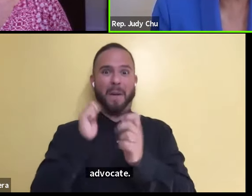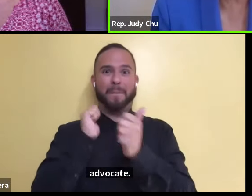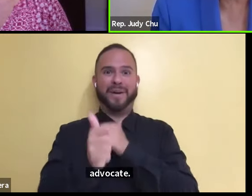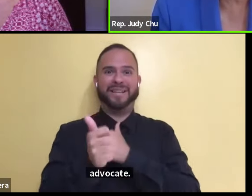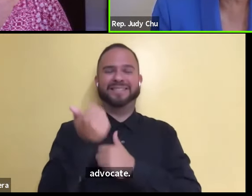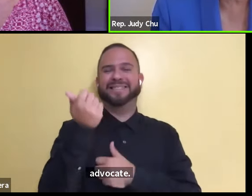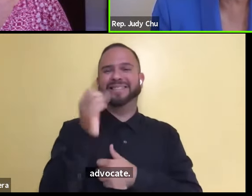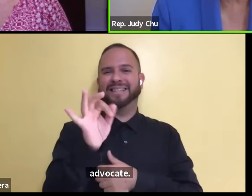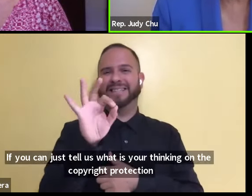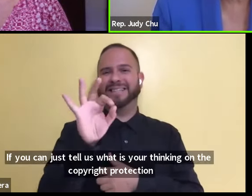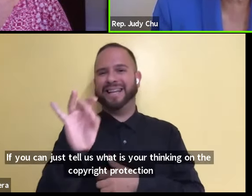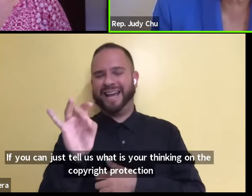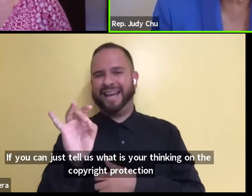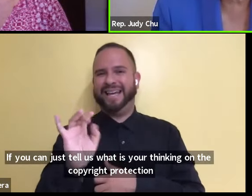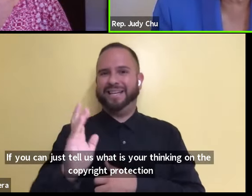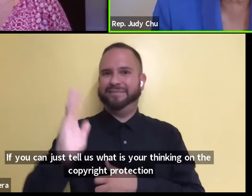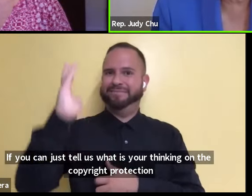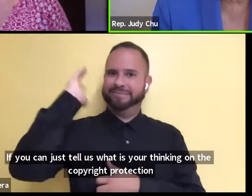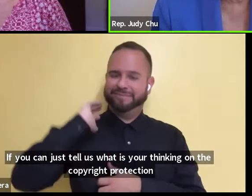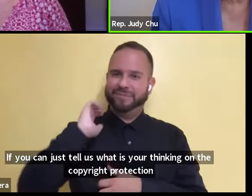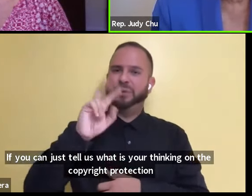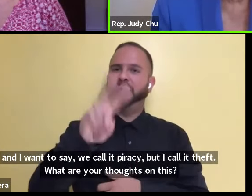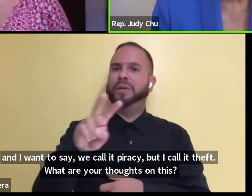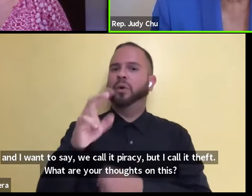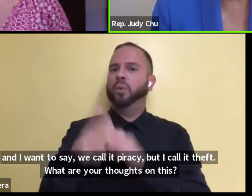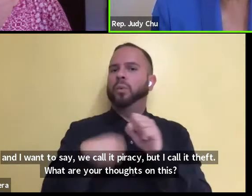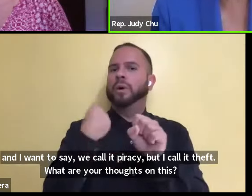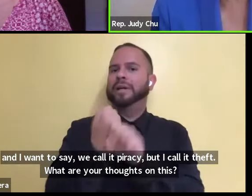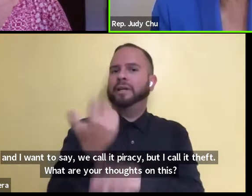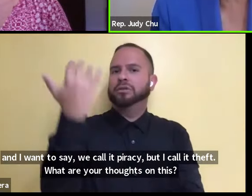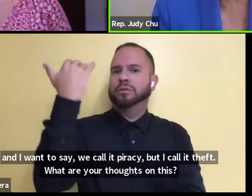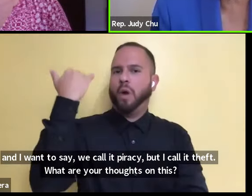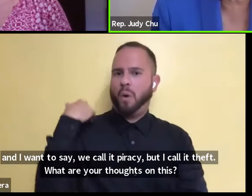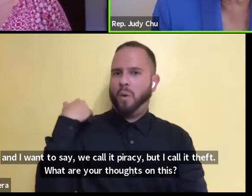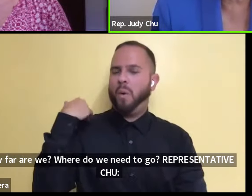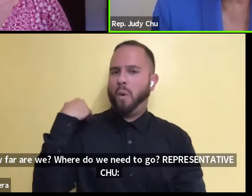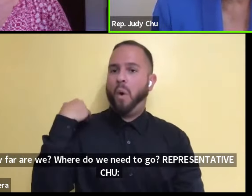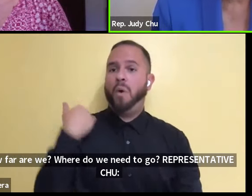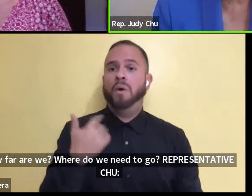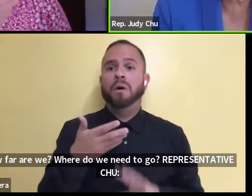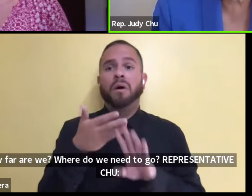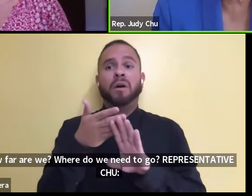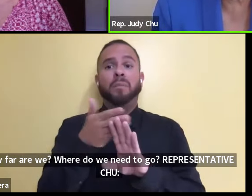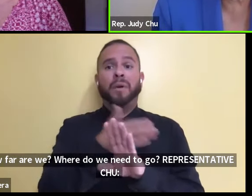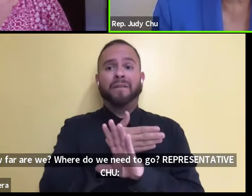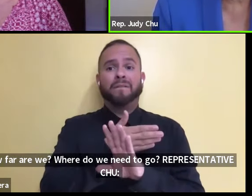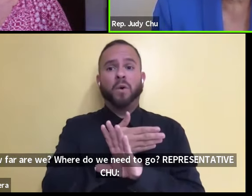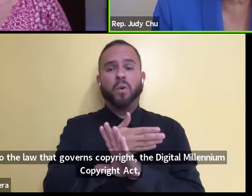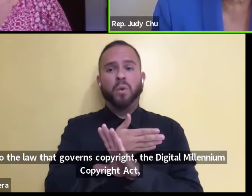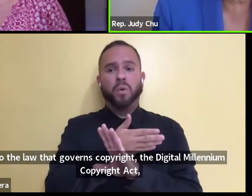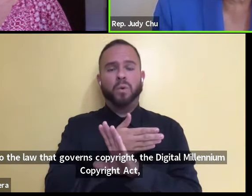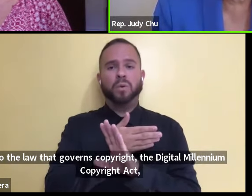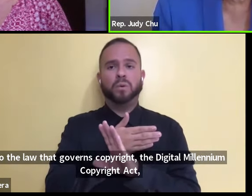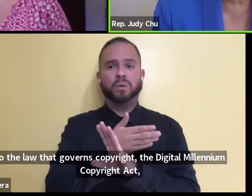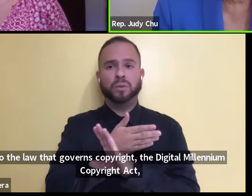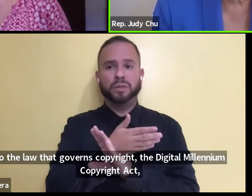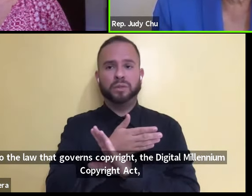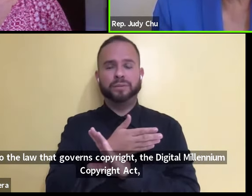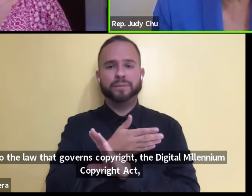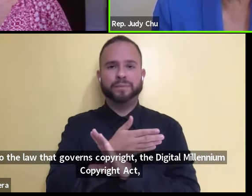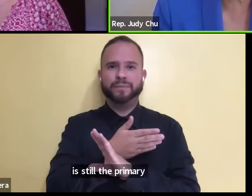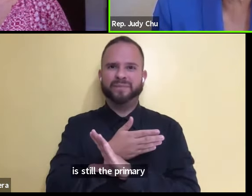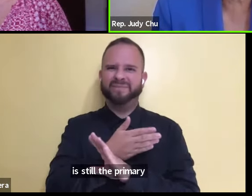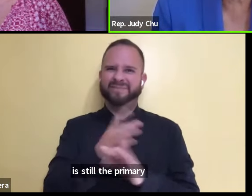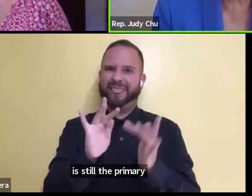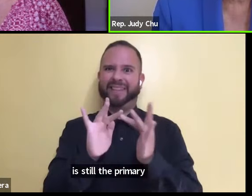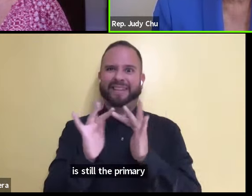over 22 years ago, basically before the digital era. And